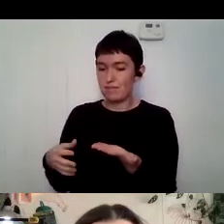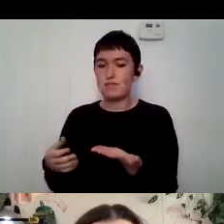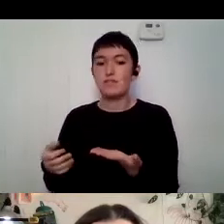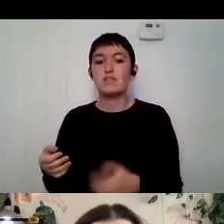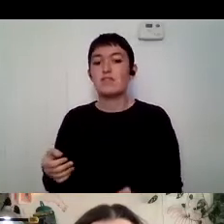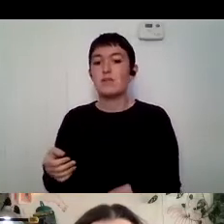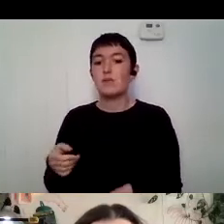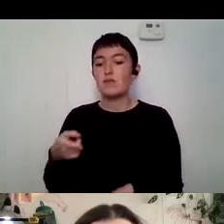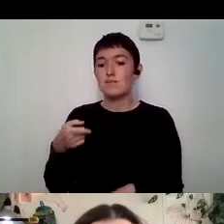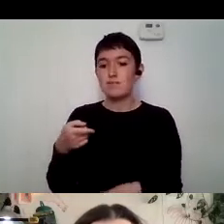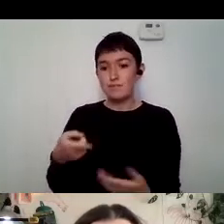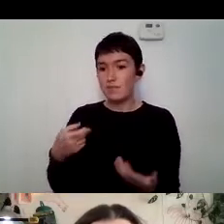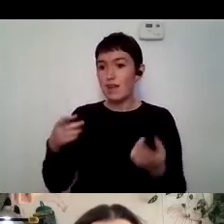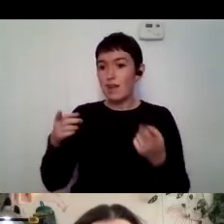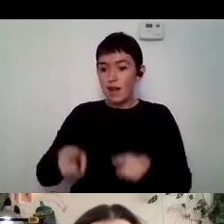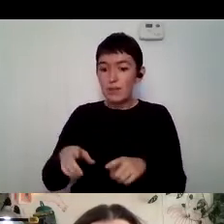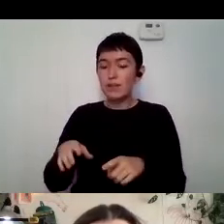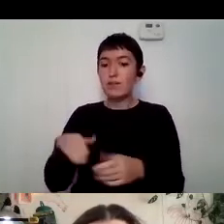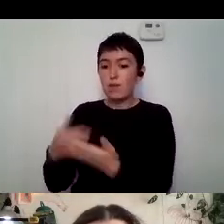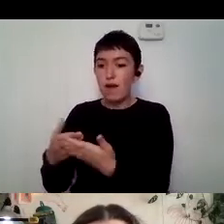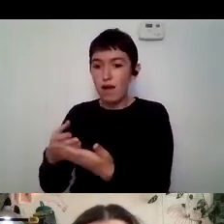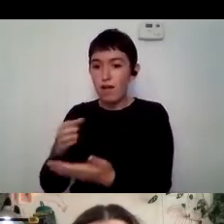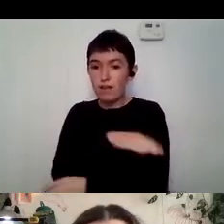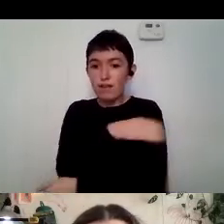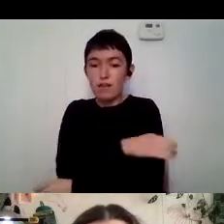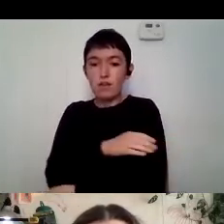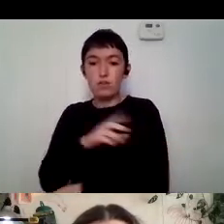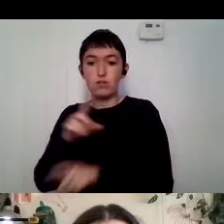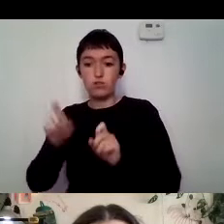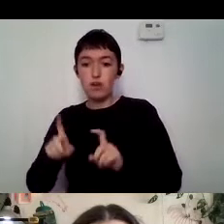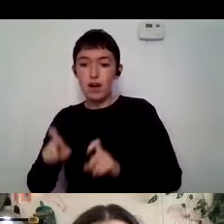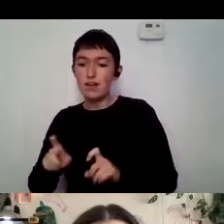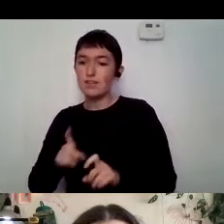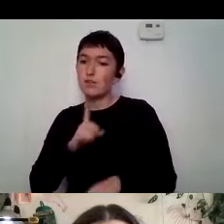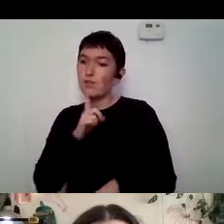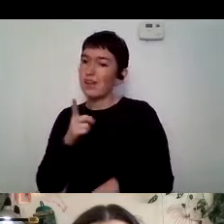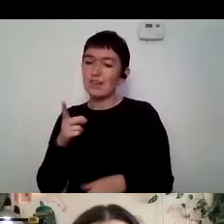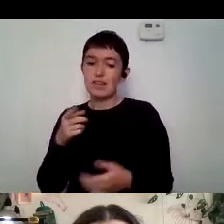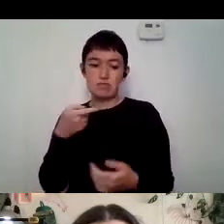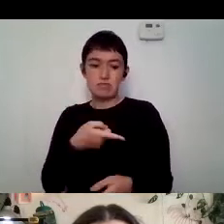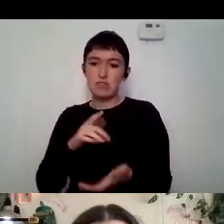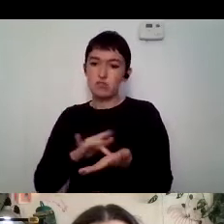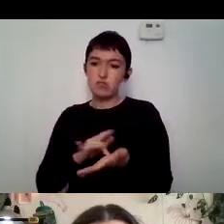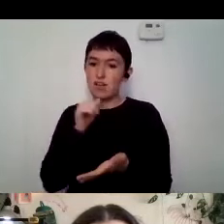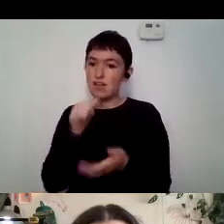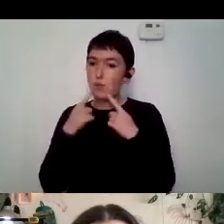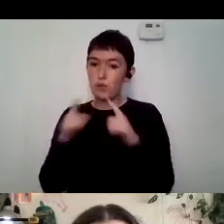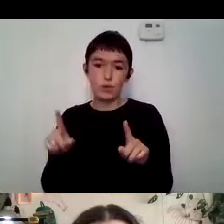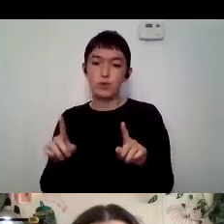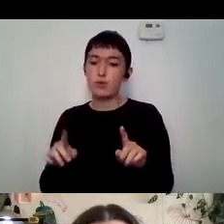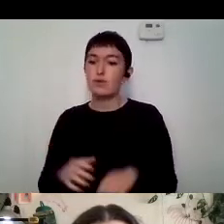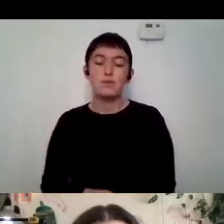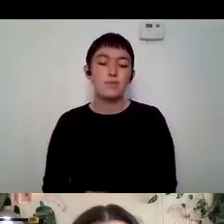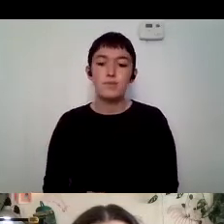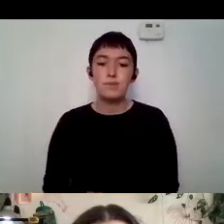the disease, which as you might have thought from previous studies in the preclinical phase. So this all